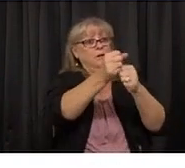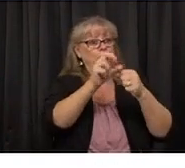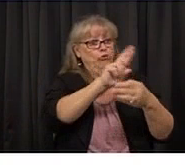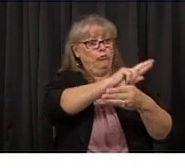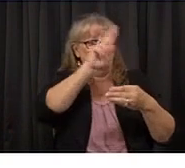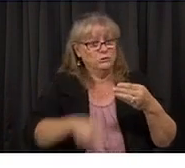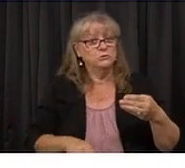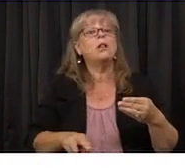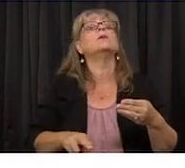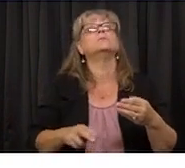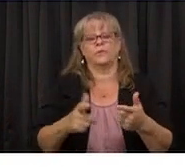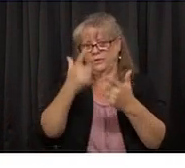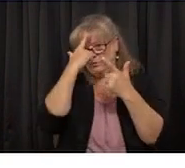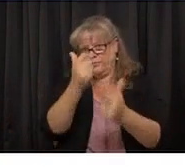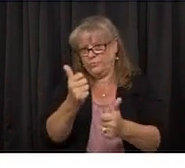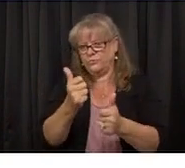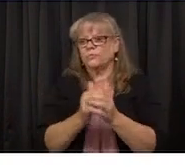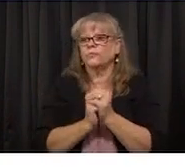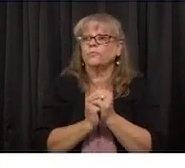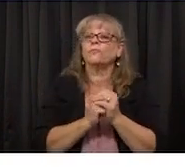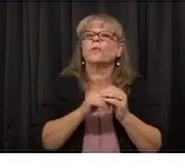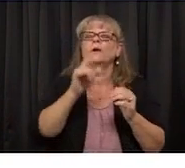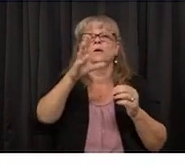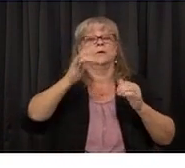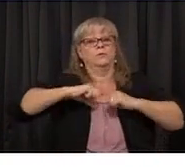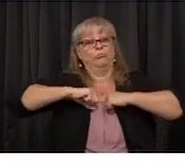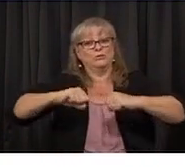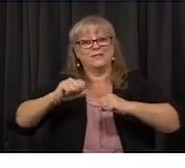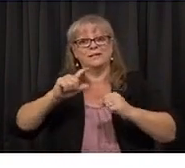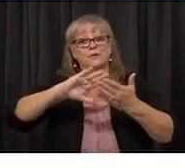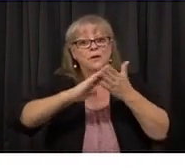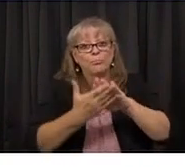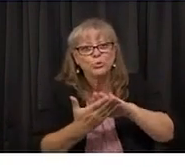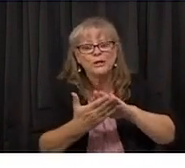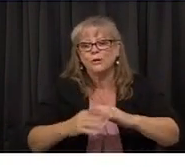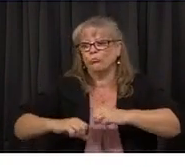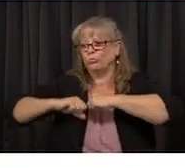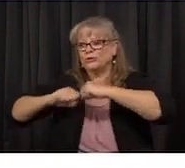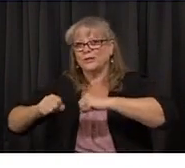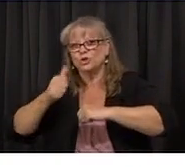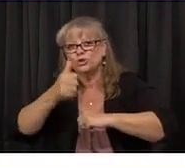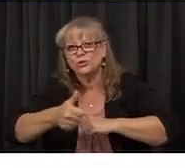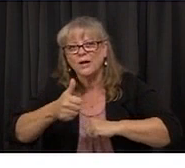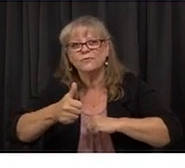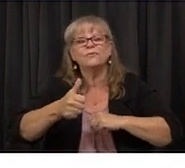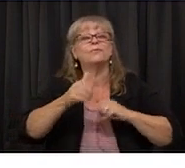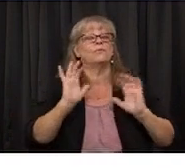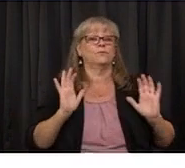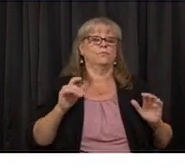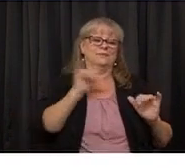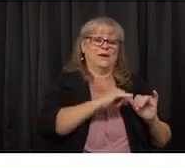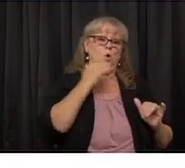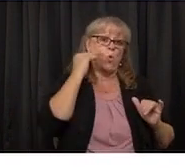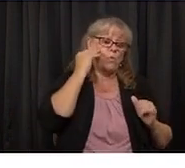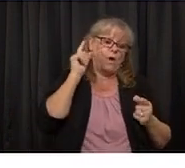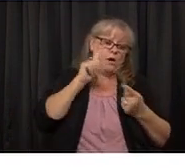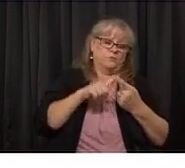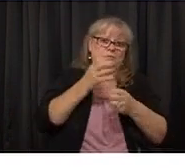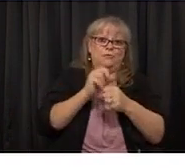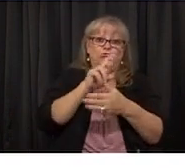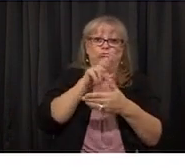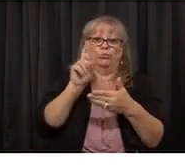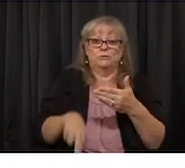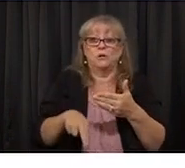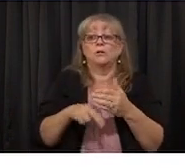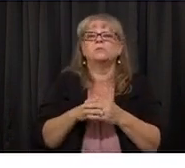virus. Please protect yourself, limit your interactions with loved ones, just self-quarantine for 4 or